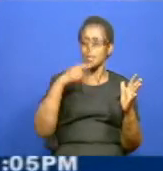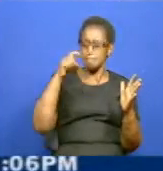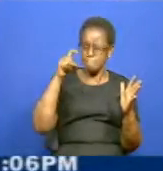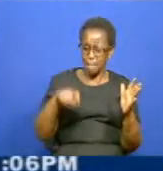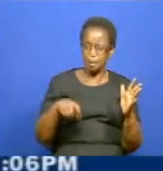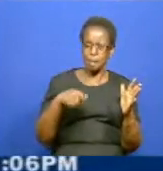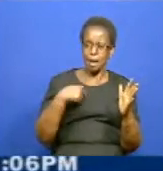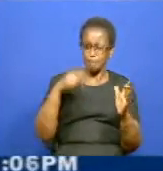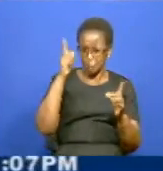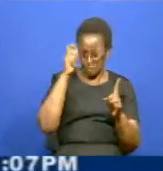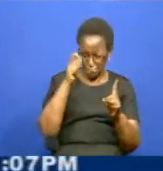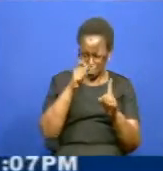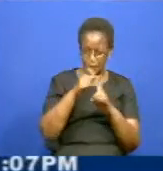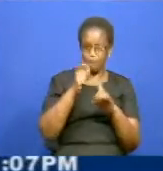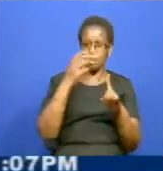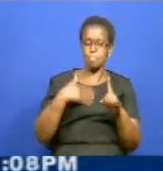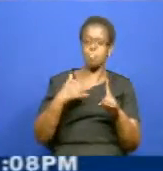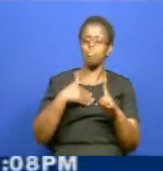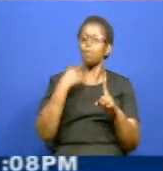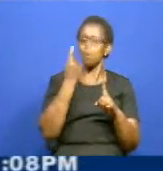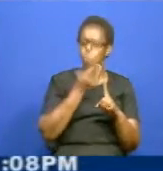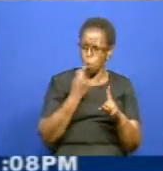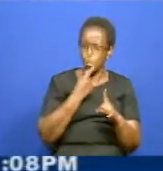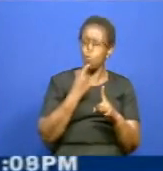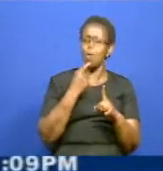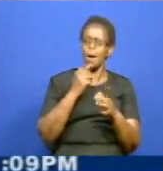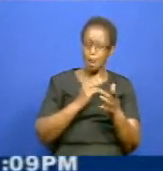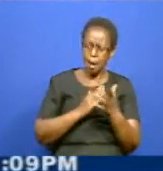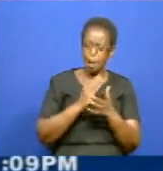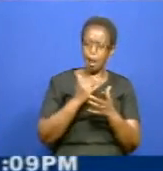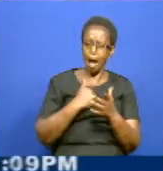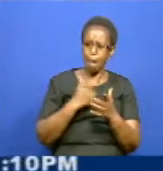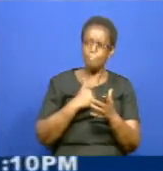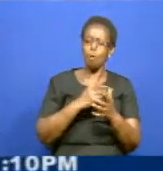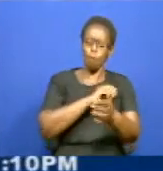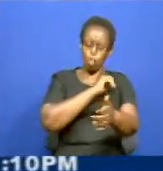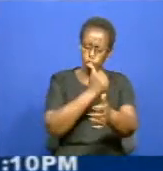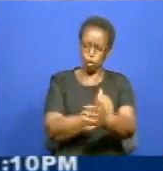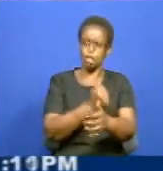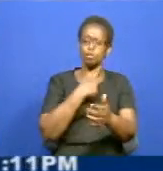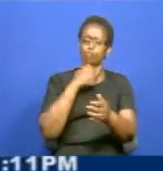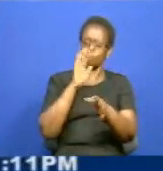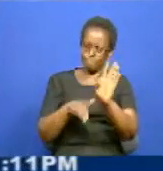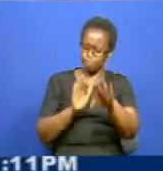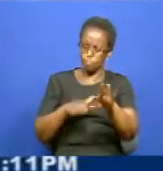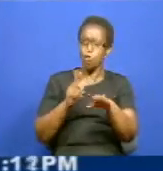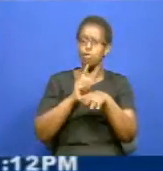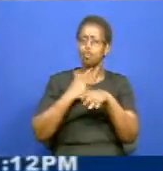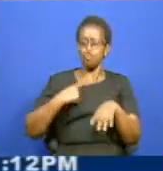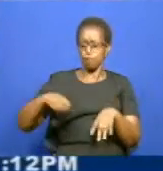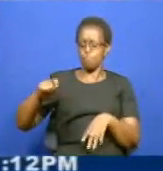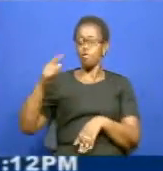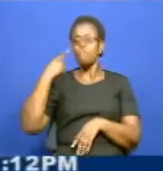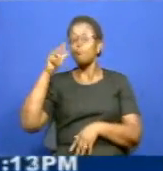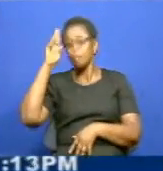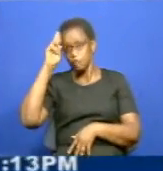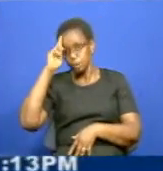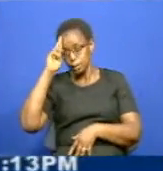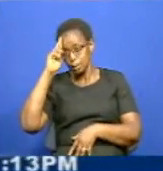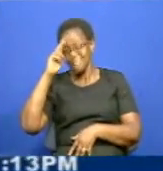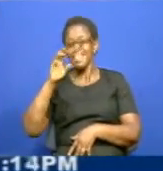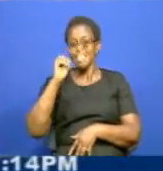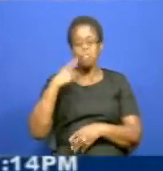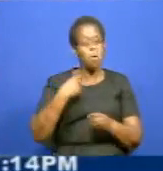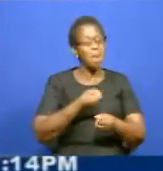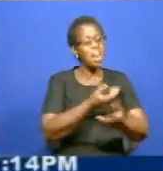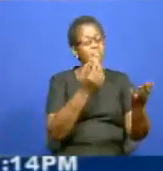contractors who are the only ones who should provide this uniform, Mr. Speaker. If you do it for everybody, I know it's good for Kenyans, but it will